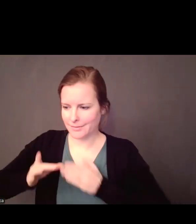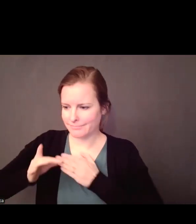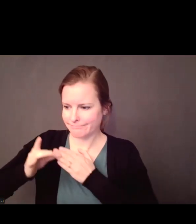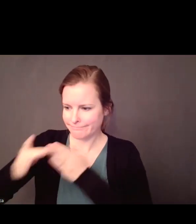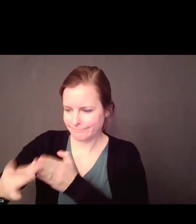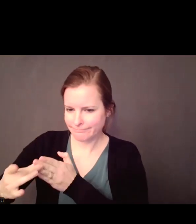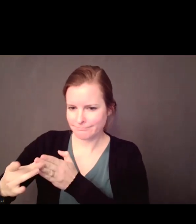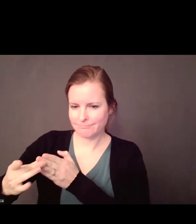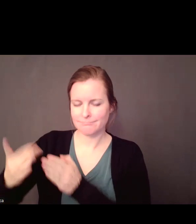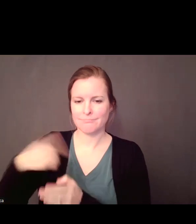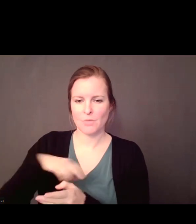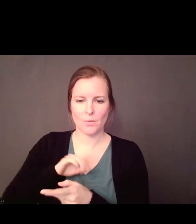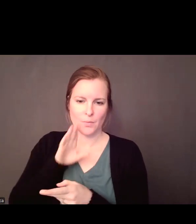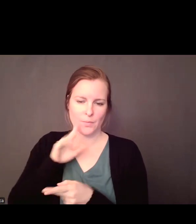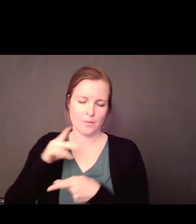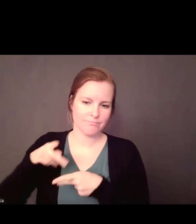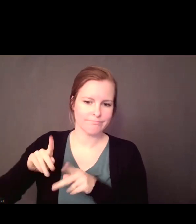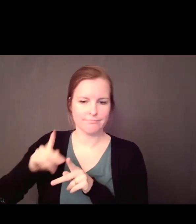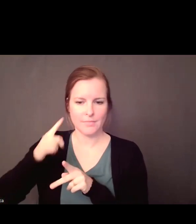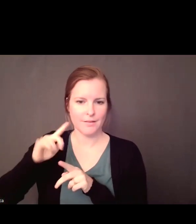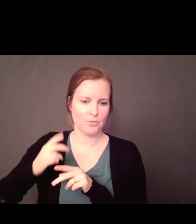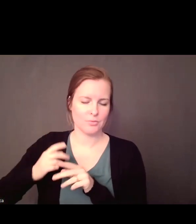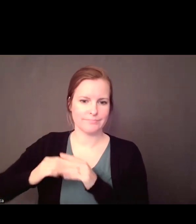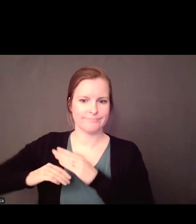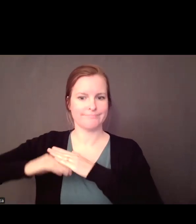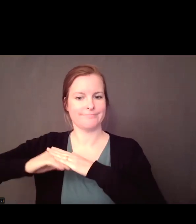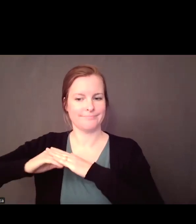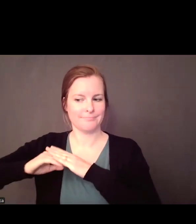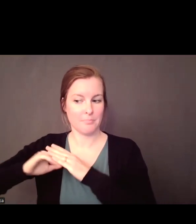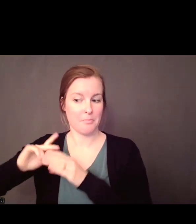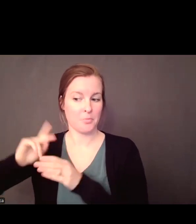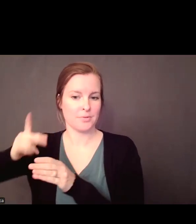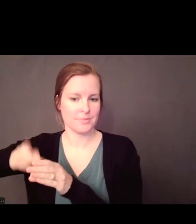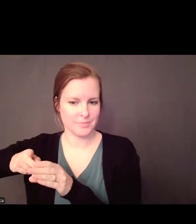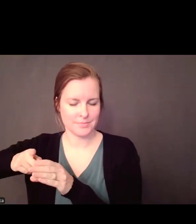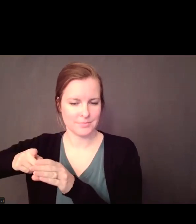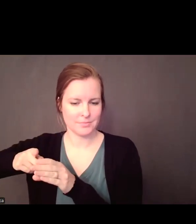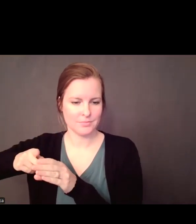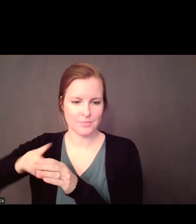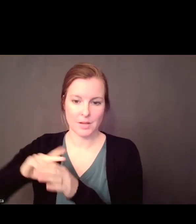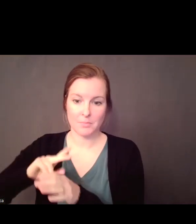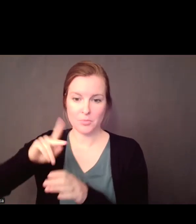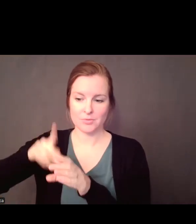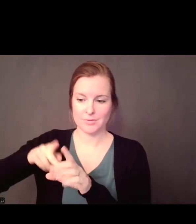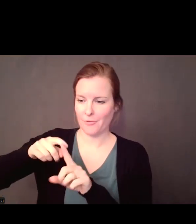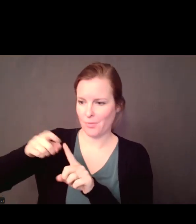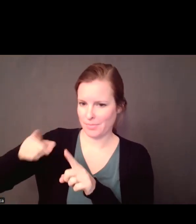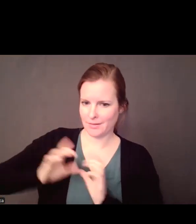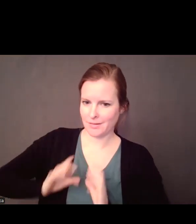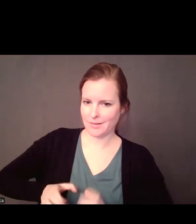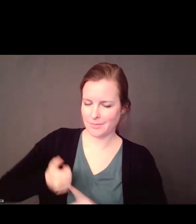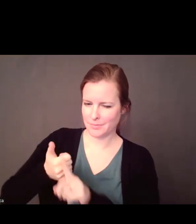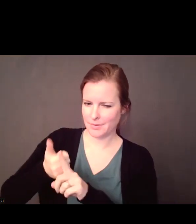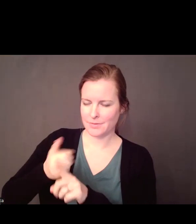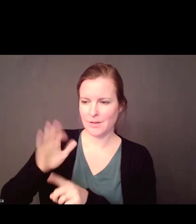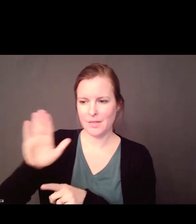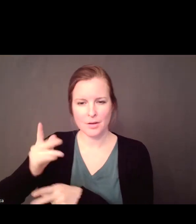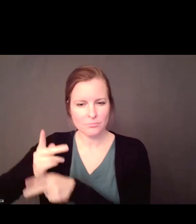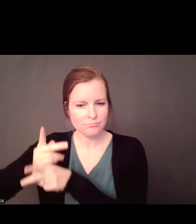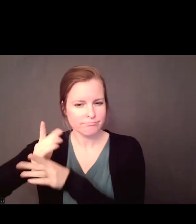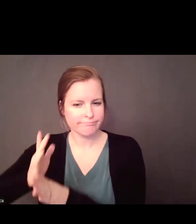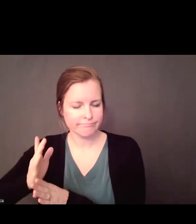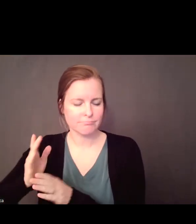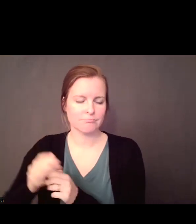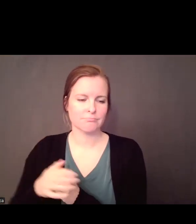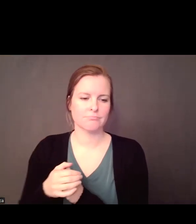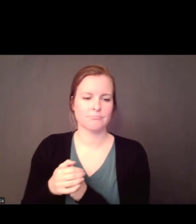that we allow for maximum participation and participation of the client, their guardians, if relevant, and